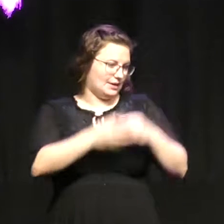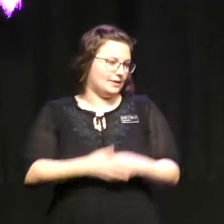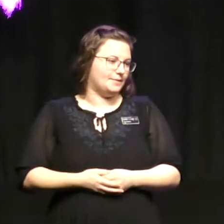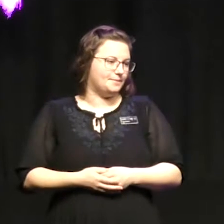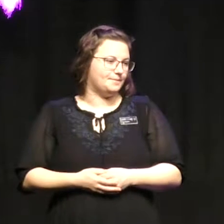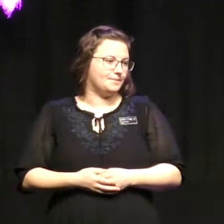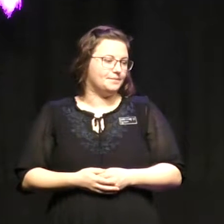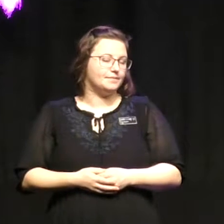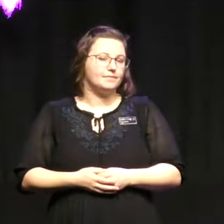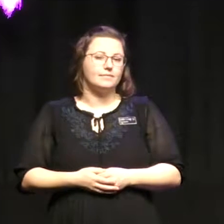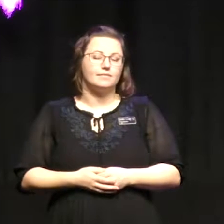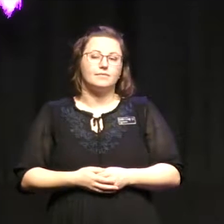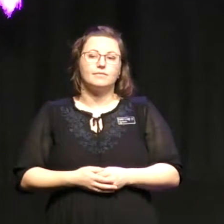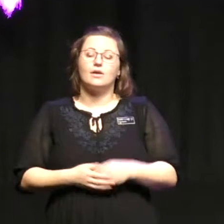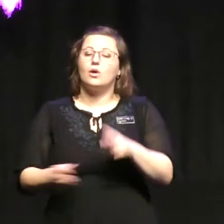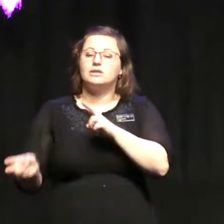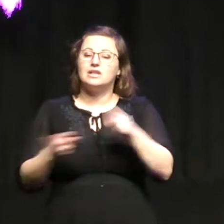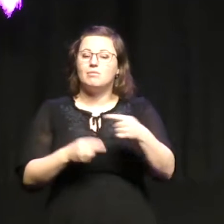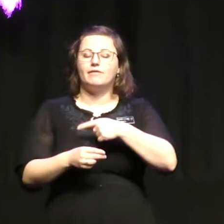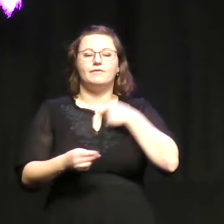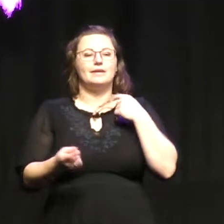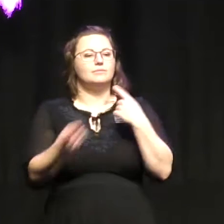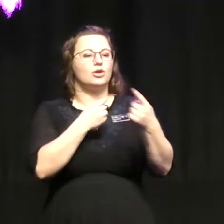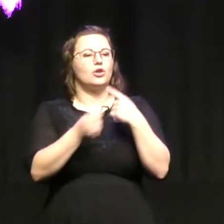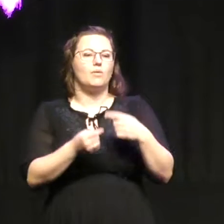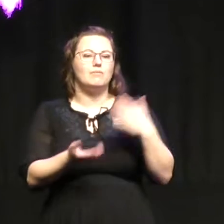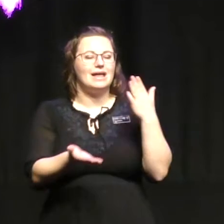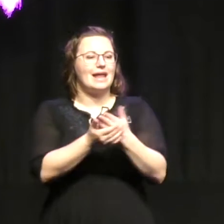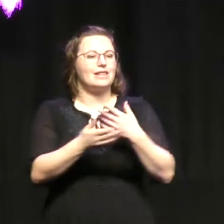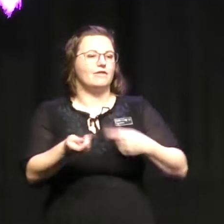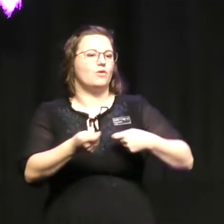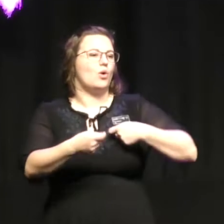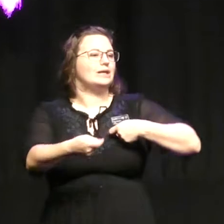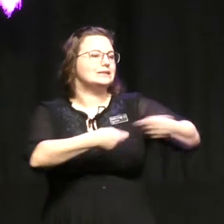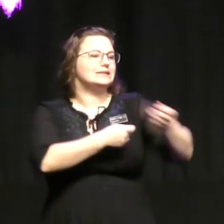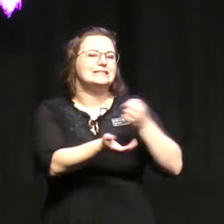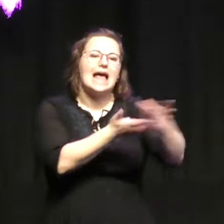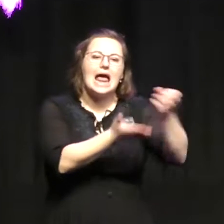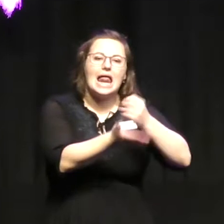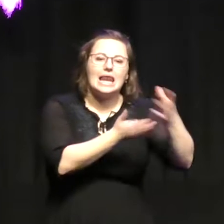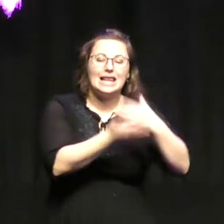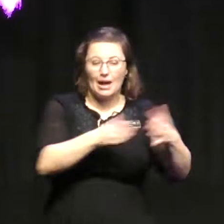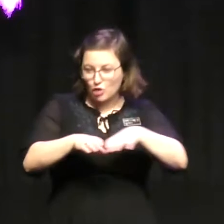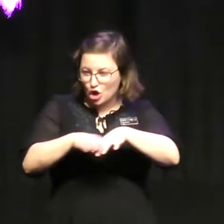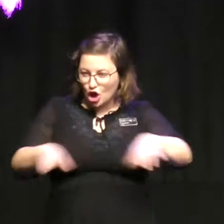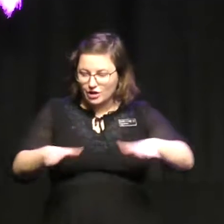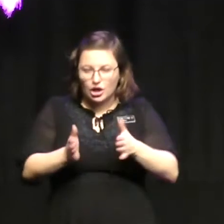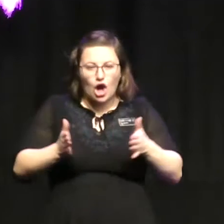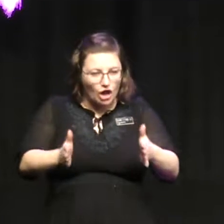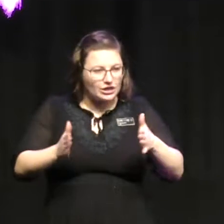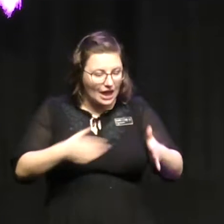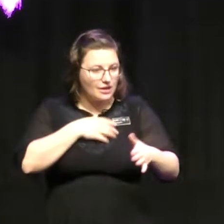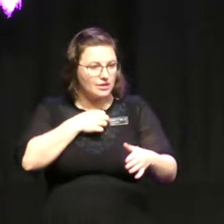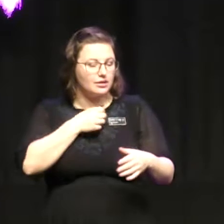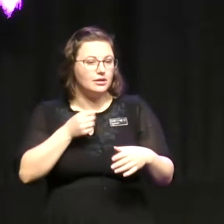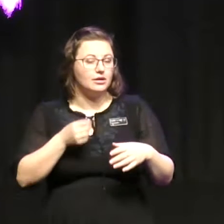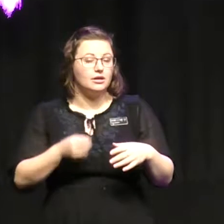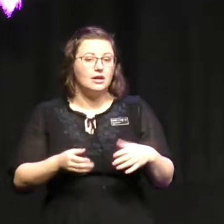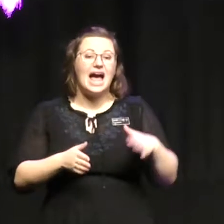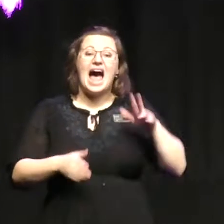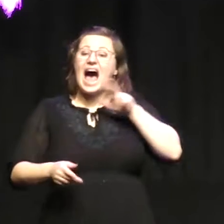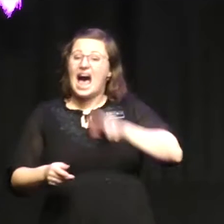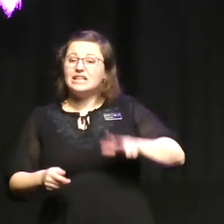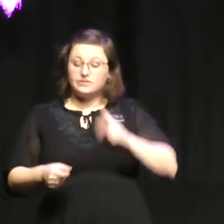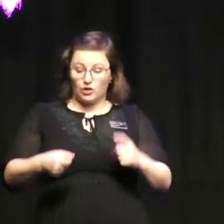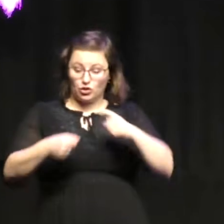Similarly, when we talk about right of vendors to do vending on the streets, has the responsibility